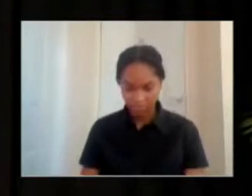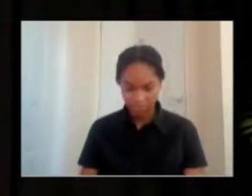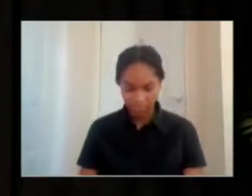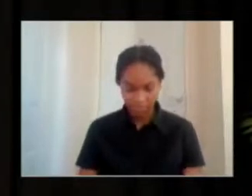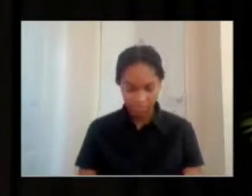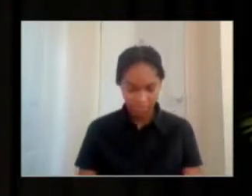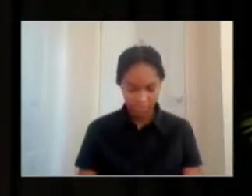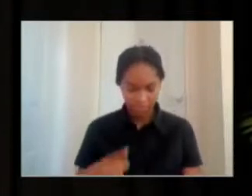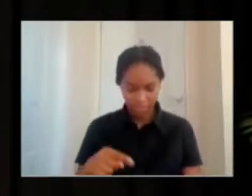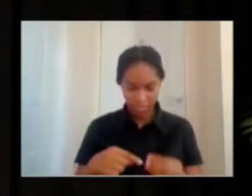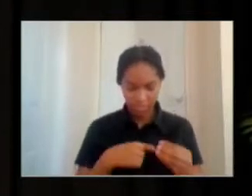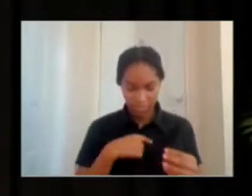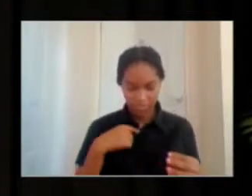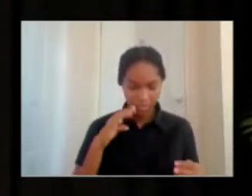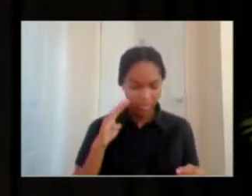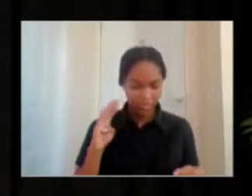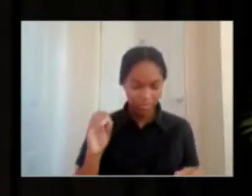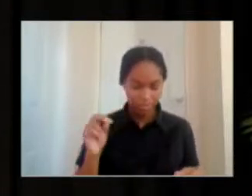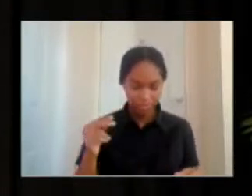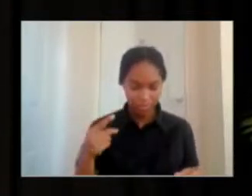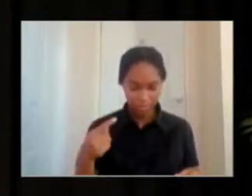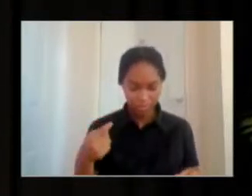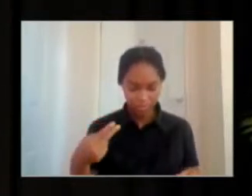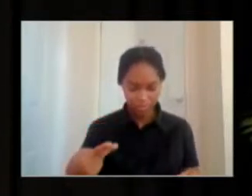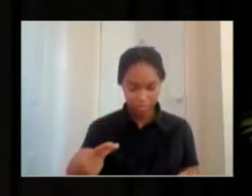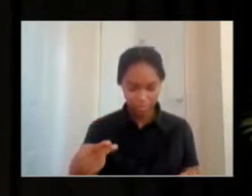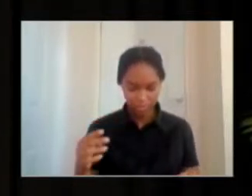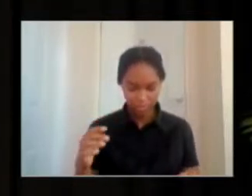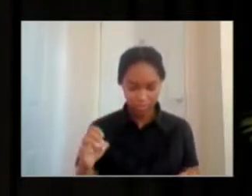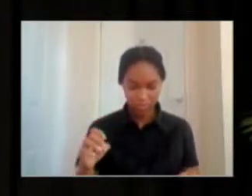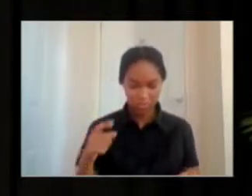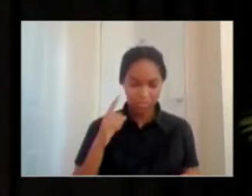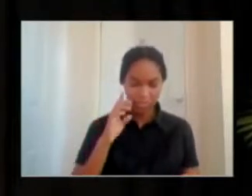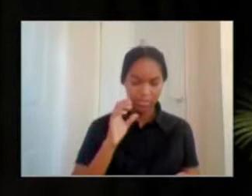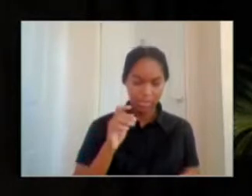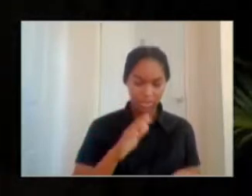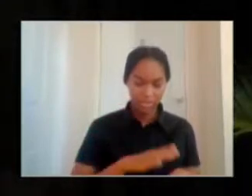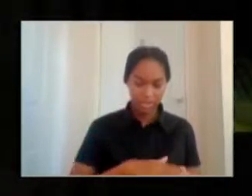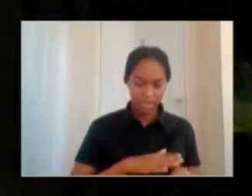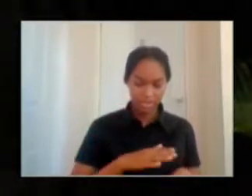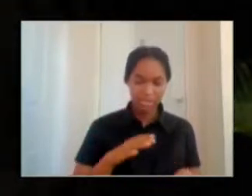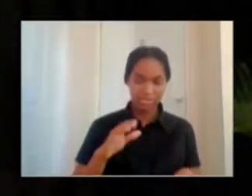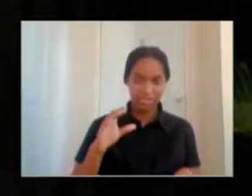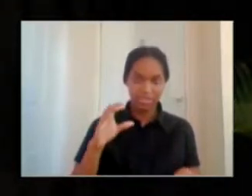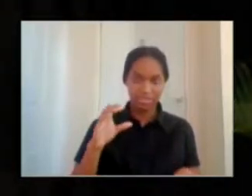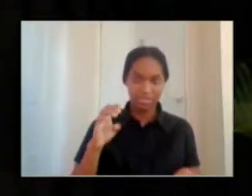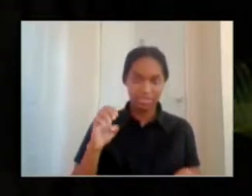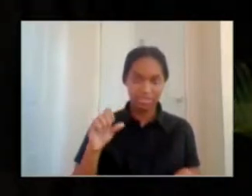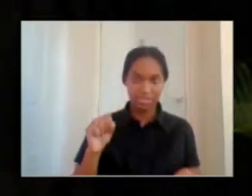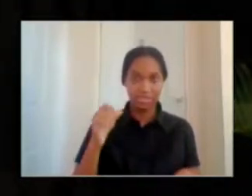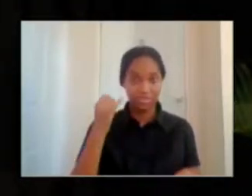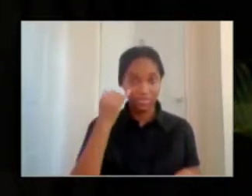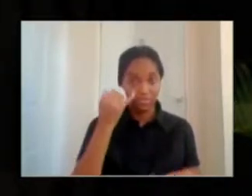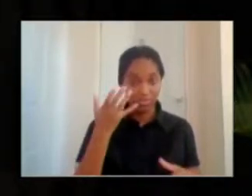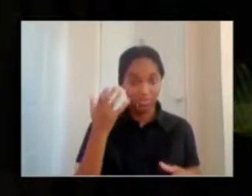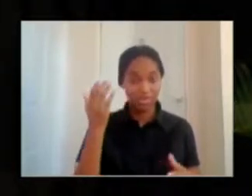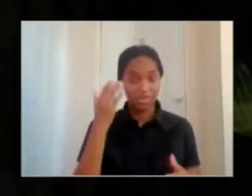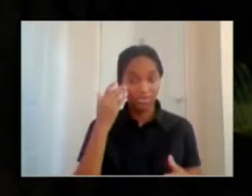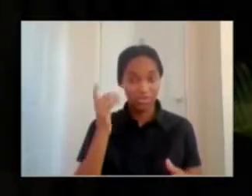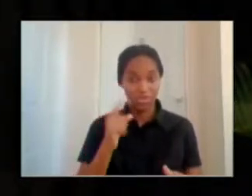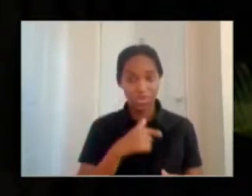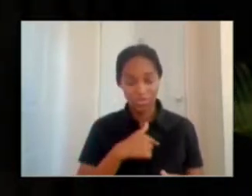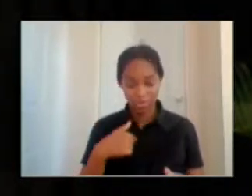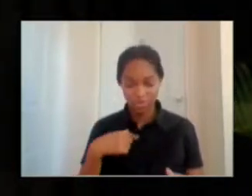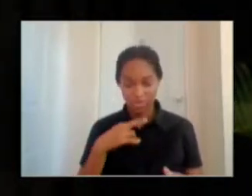we're going to have a booth at NAB New York. We'll be back at CES 2023. So if you want to know where we are and what